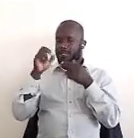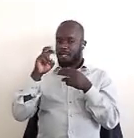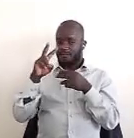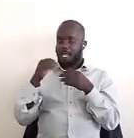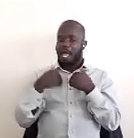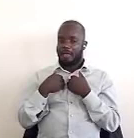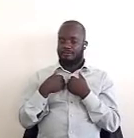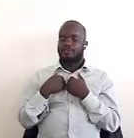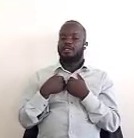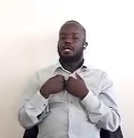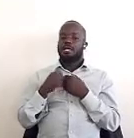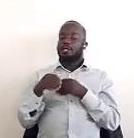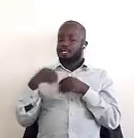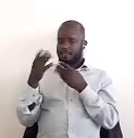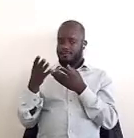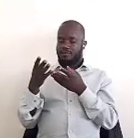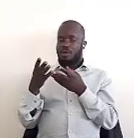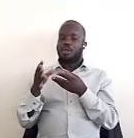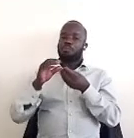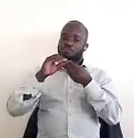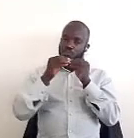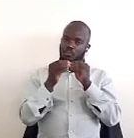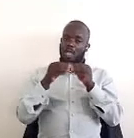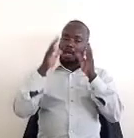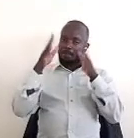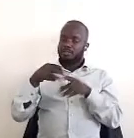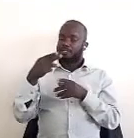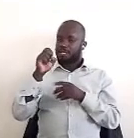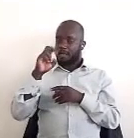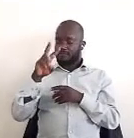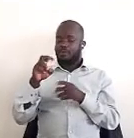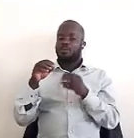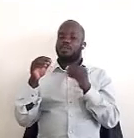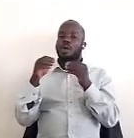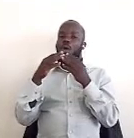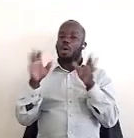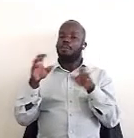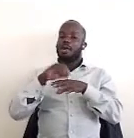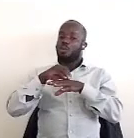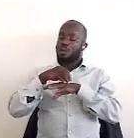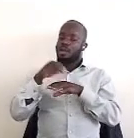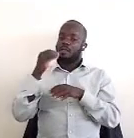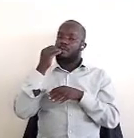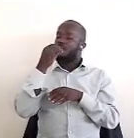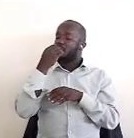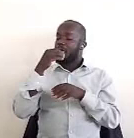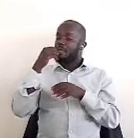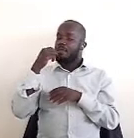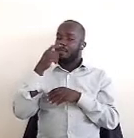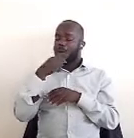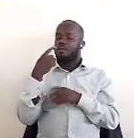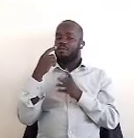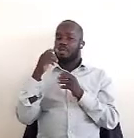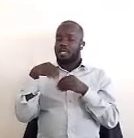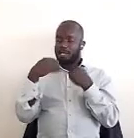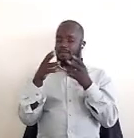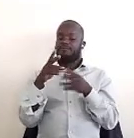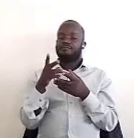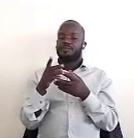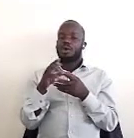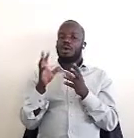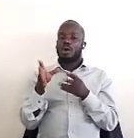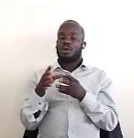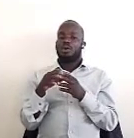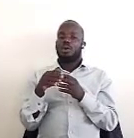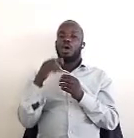carrier will lead to transmission. Kissing an HIV carrier with an open mouth sore or wound will transfer the virus to